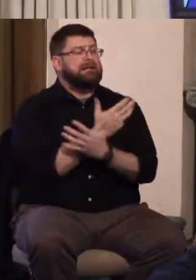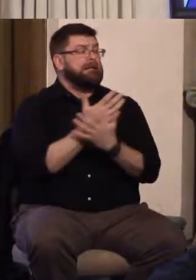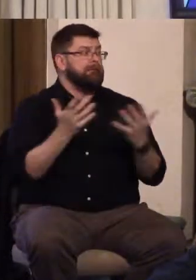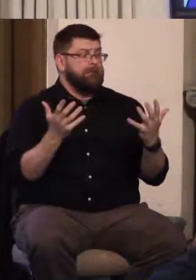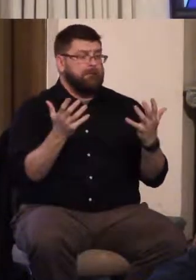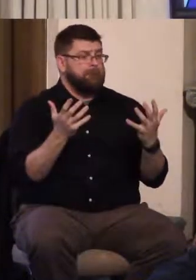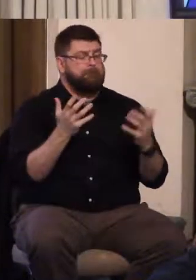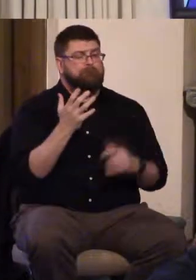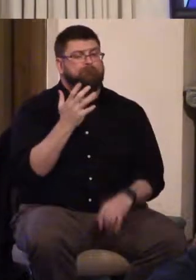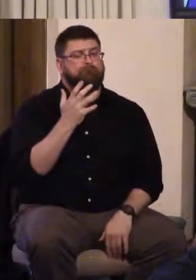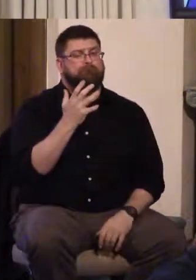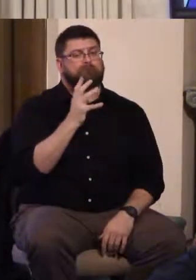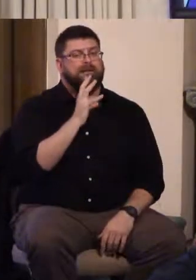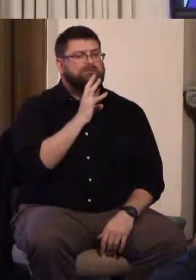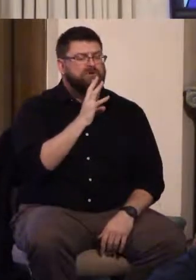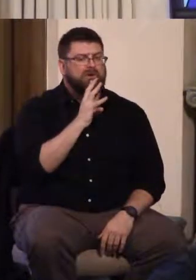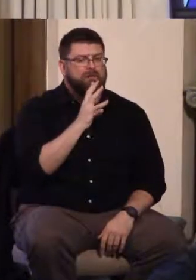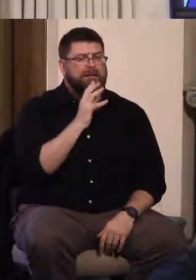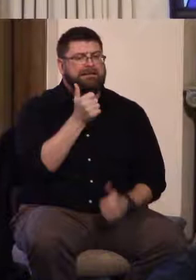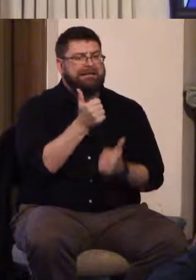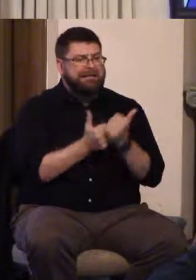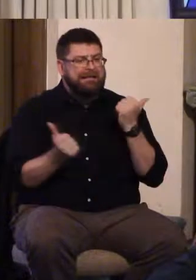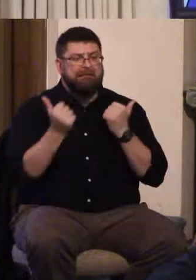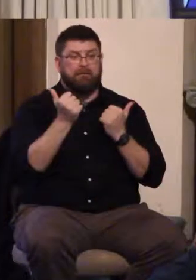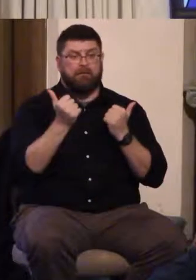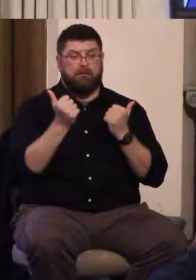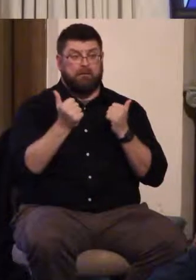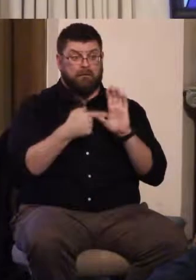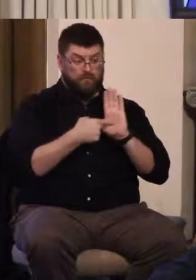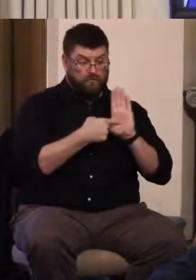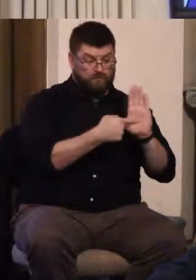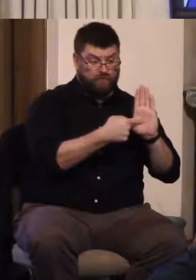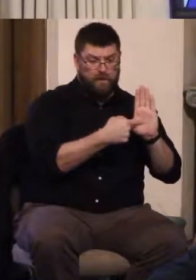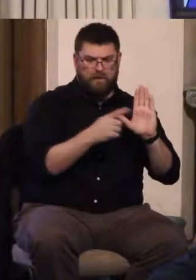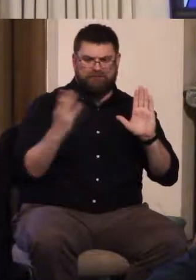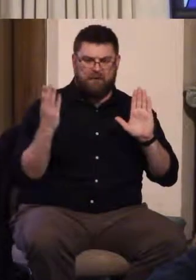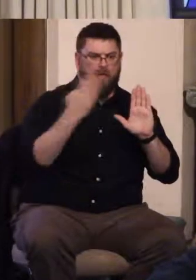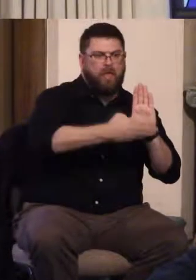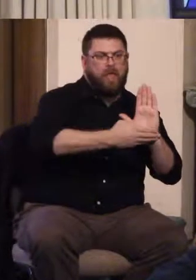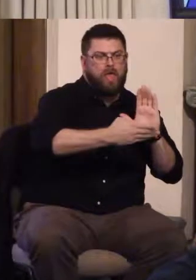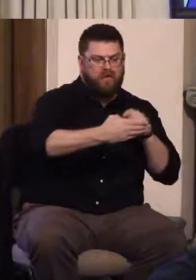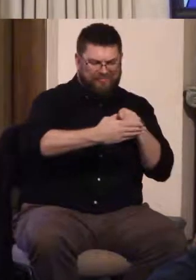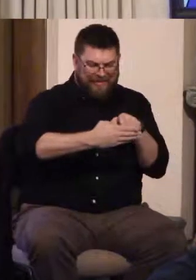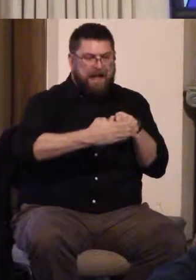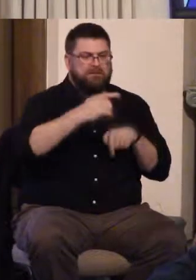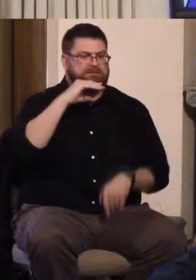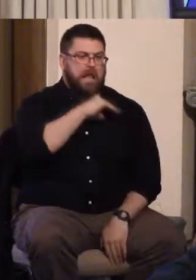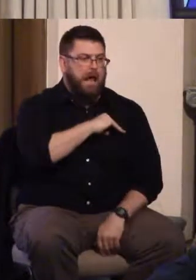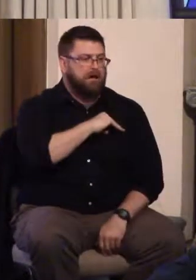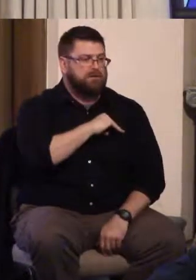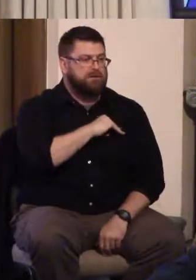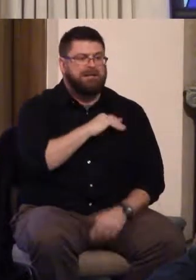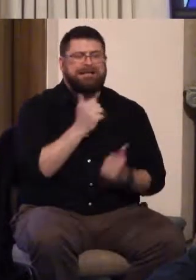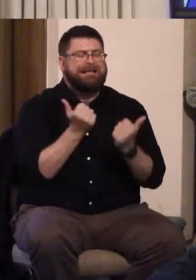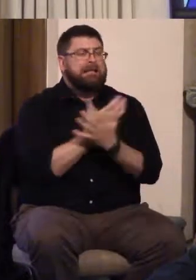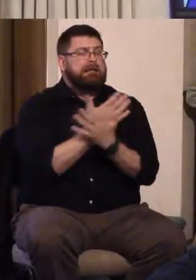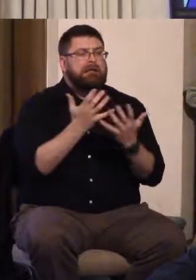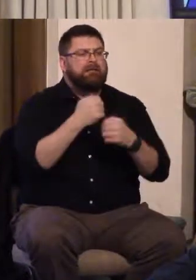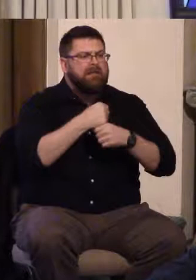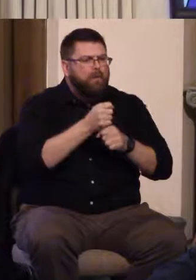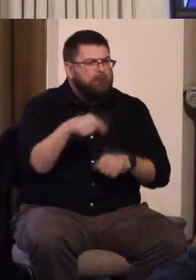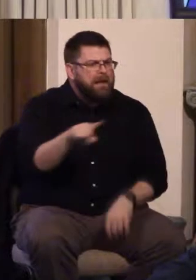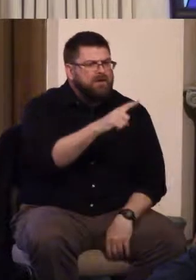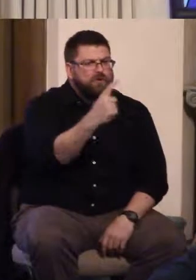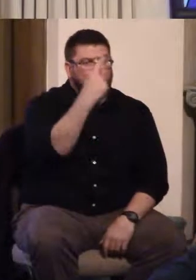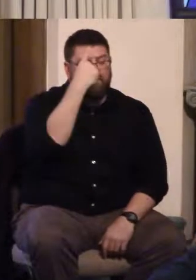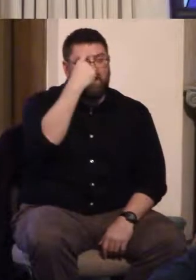Anything I'm talking about that comes in between us, that would make us think that